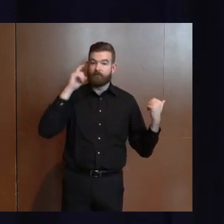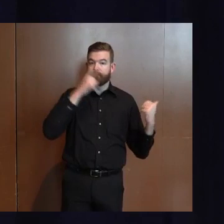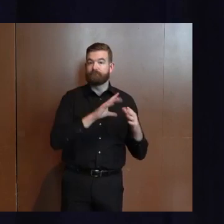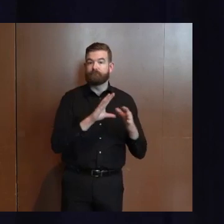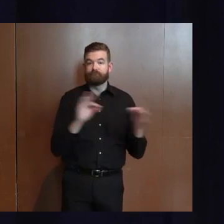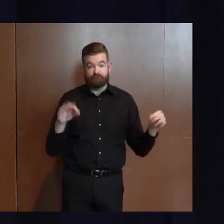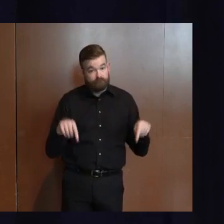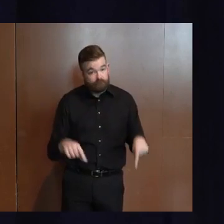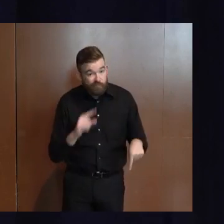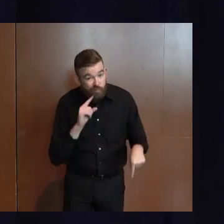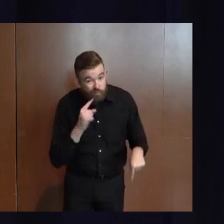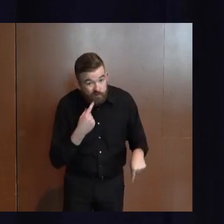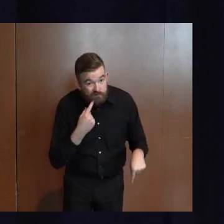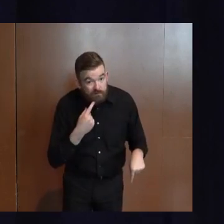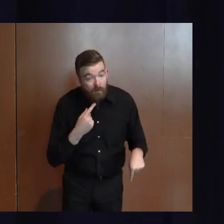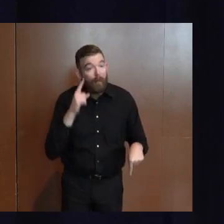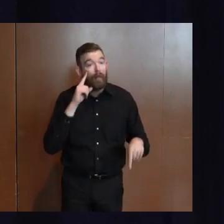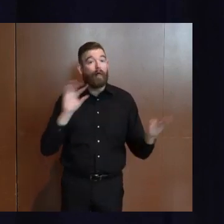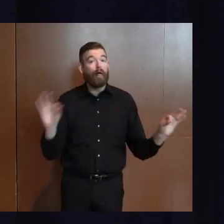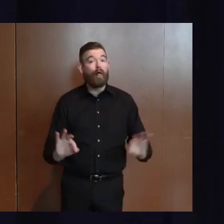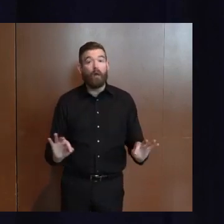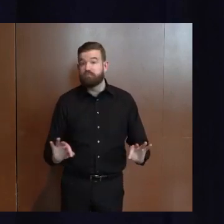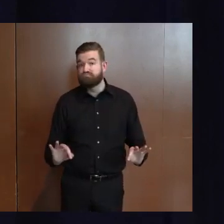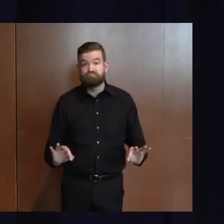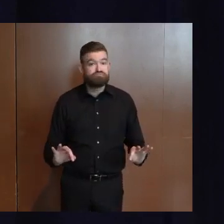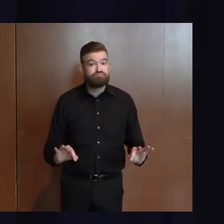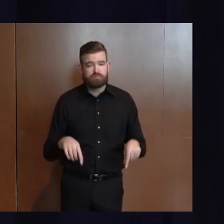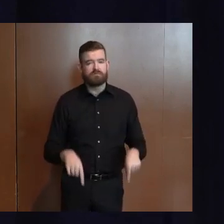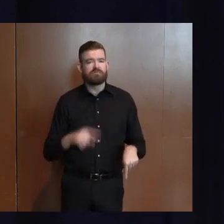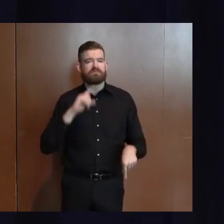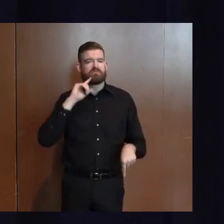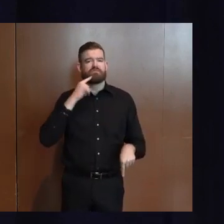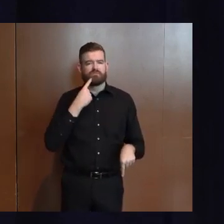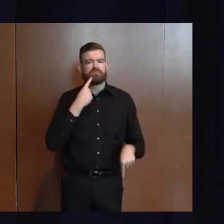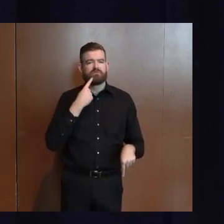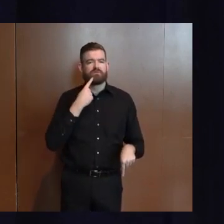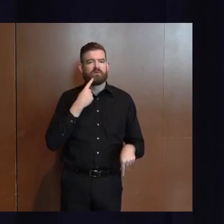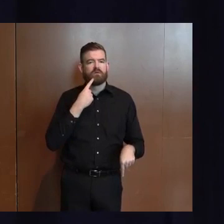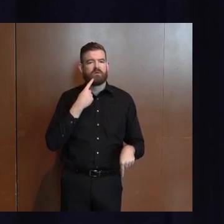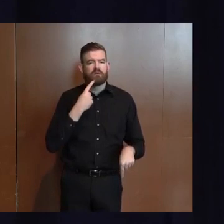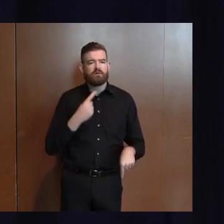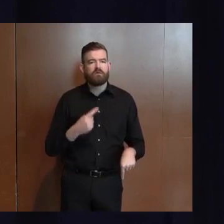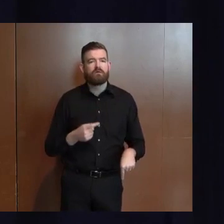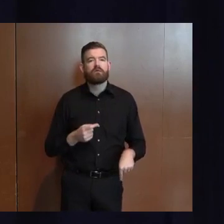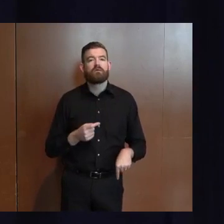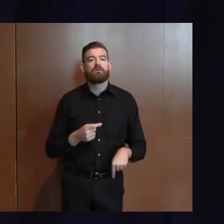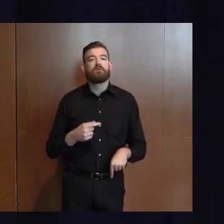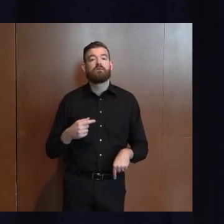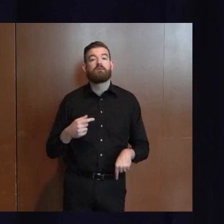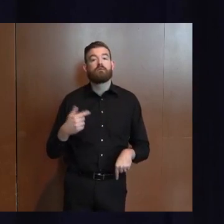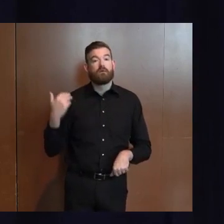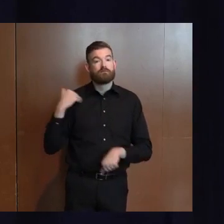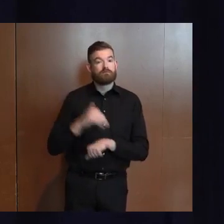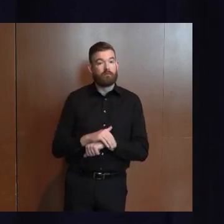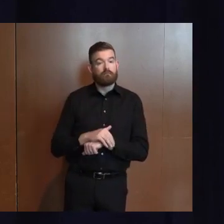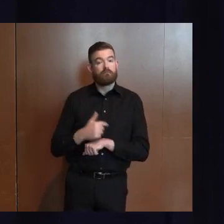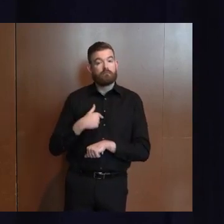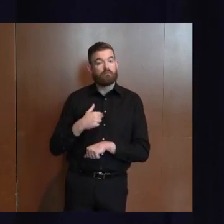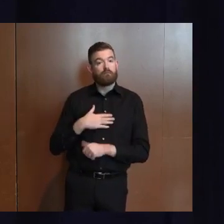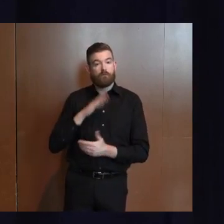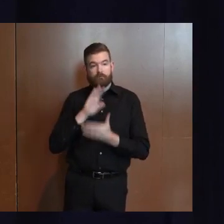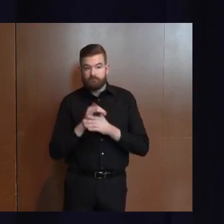taking this, and everybody should, it was not an easy phone call to make last night. My wife and I made to my daughter, who's supposed to